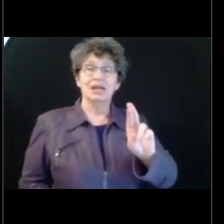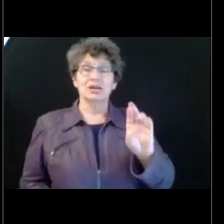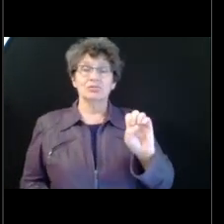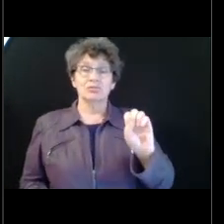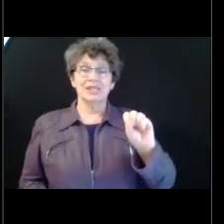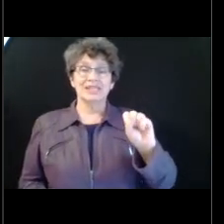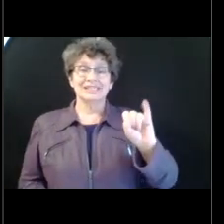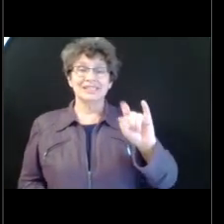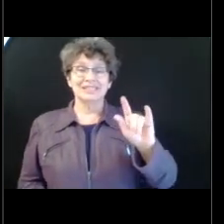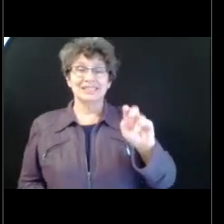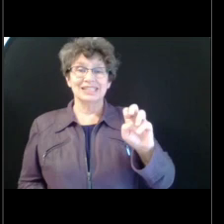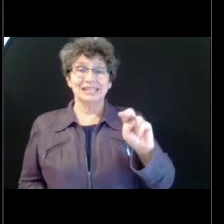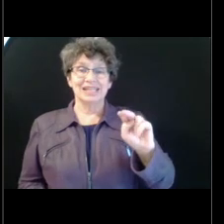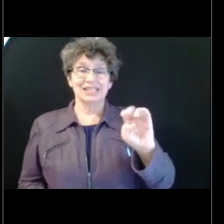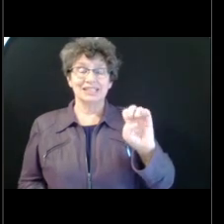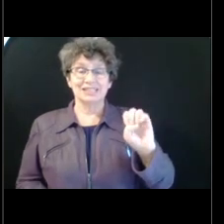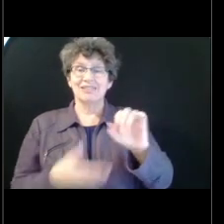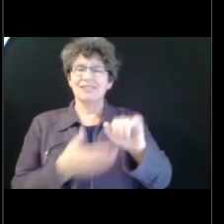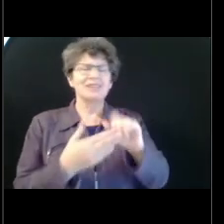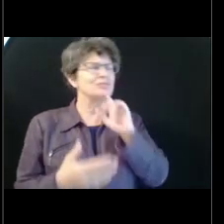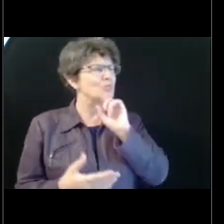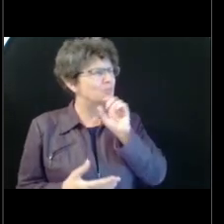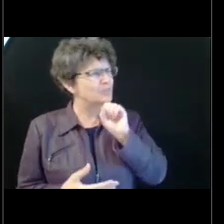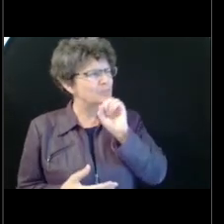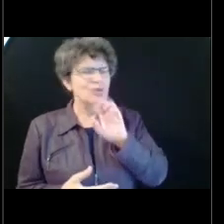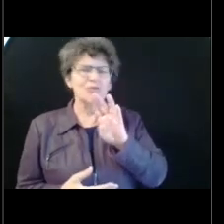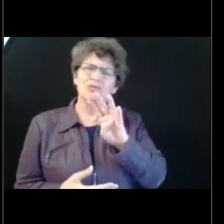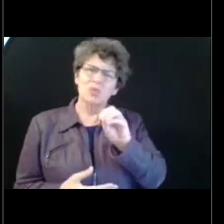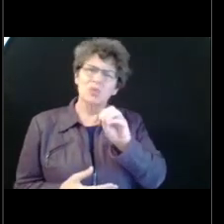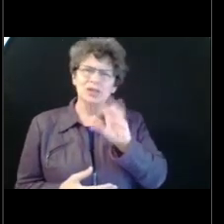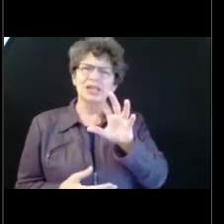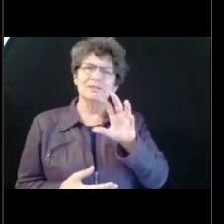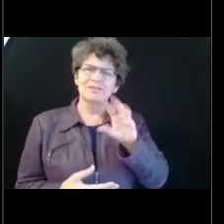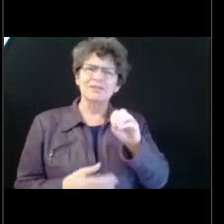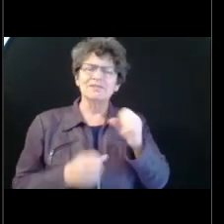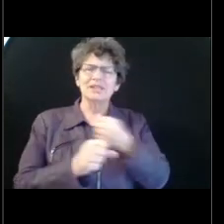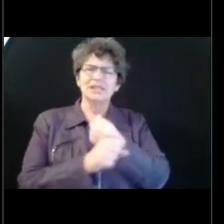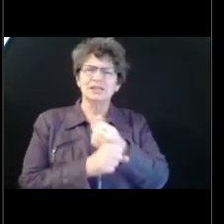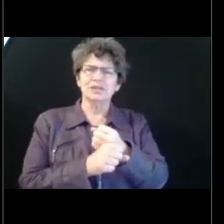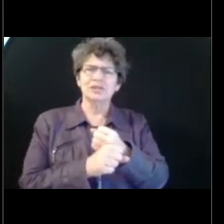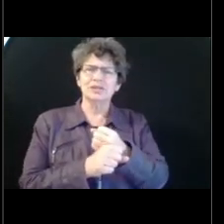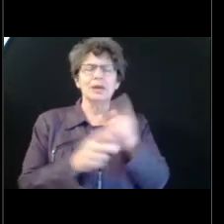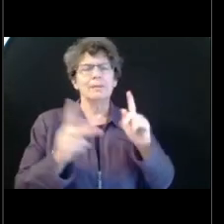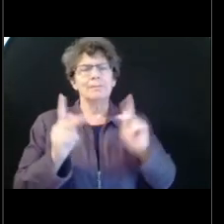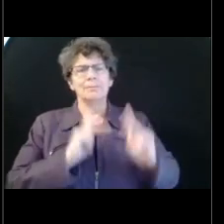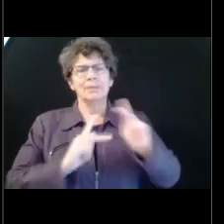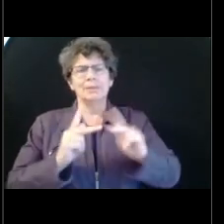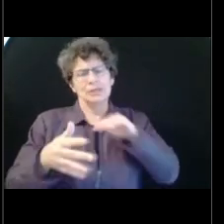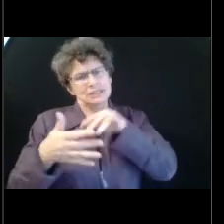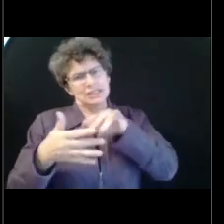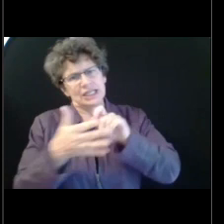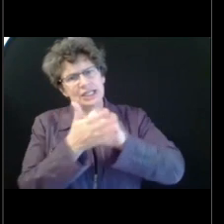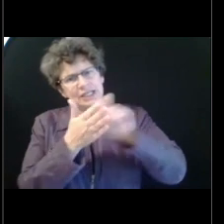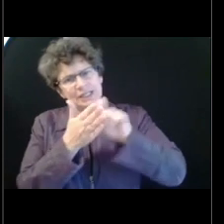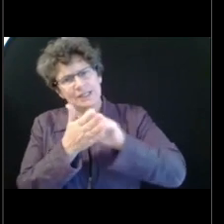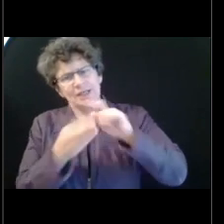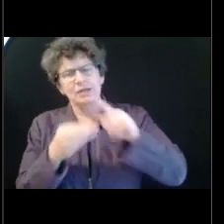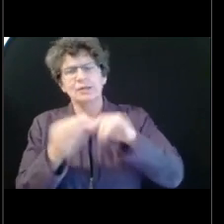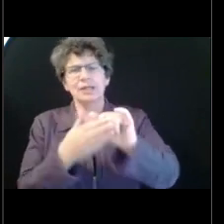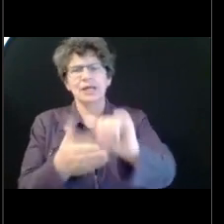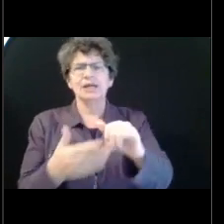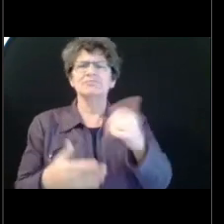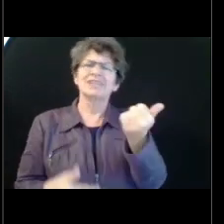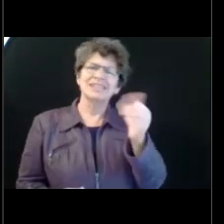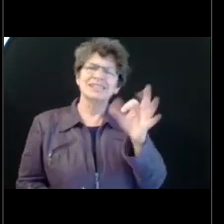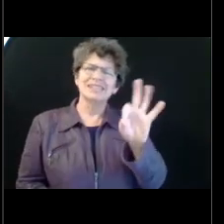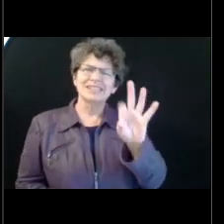in the 1970s, and now, especially with reference to the pandemic, you hear about people talking about resilience all